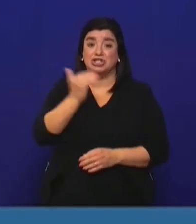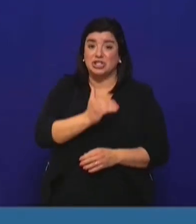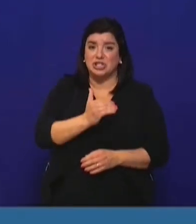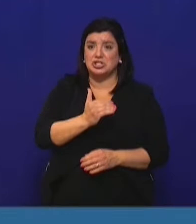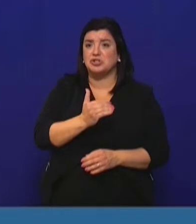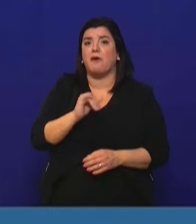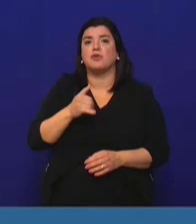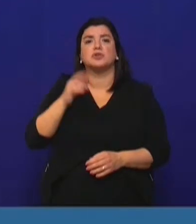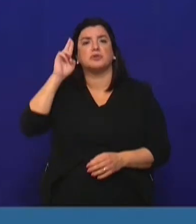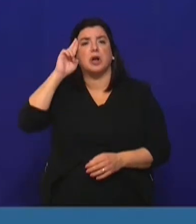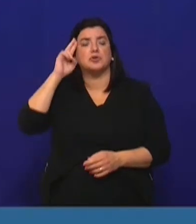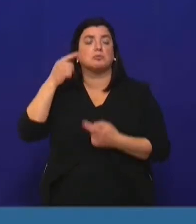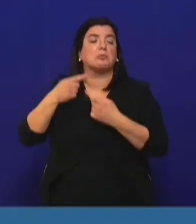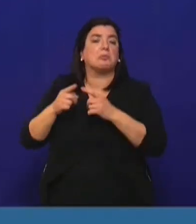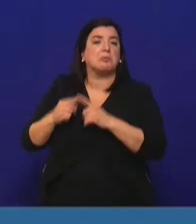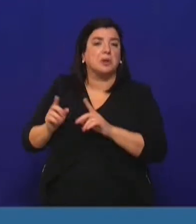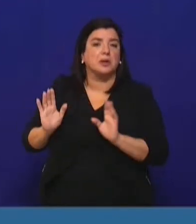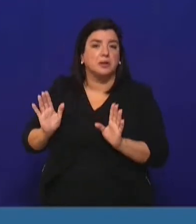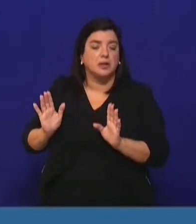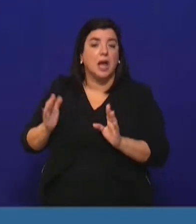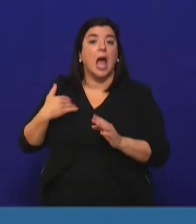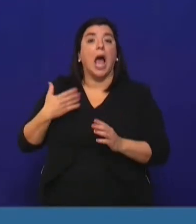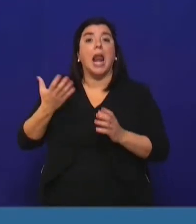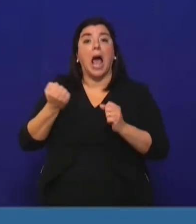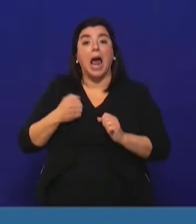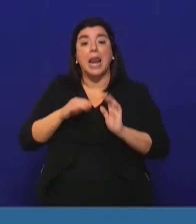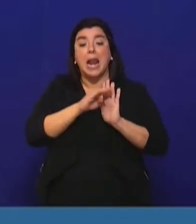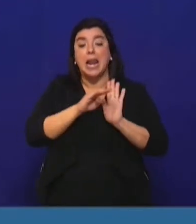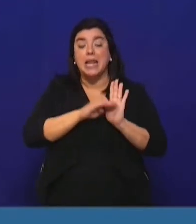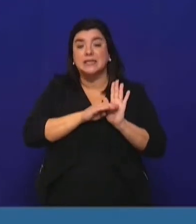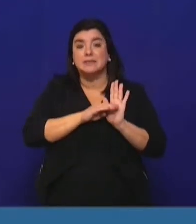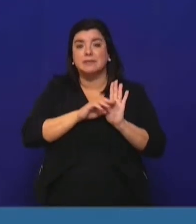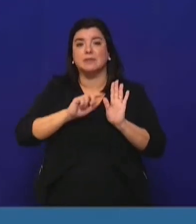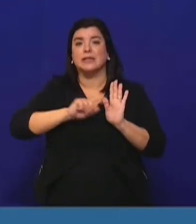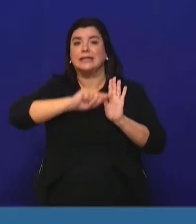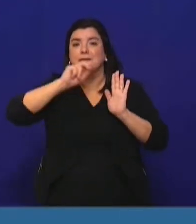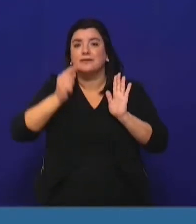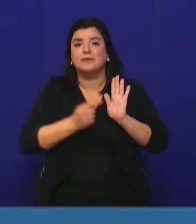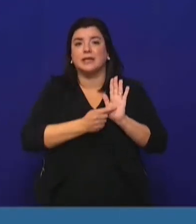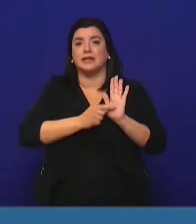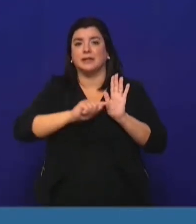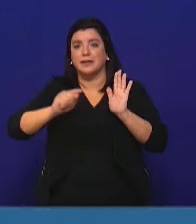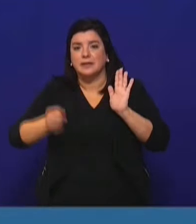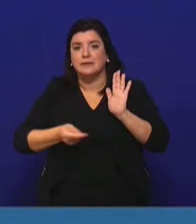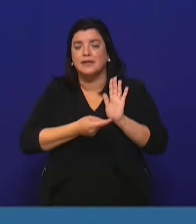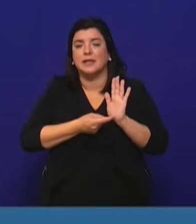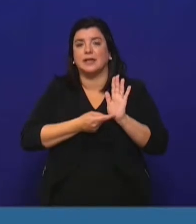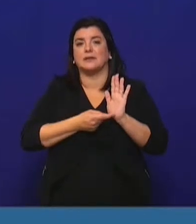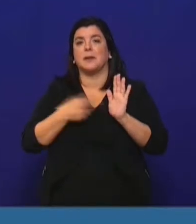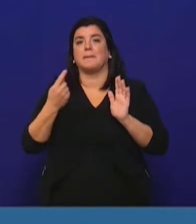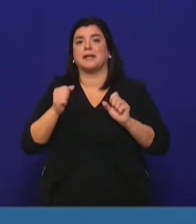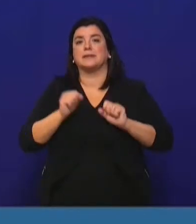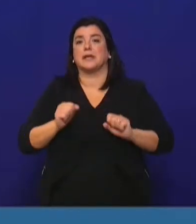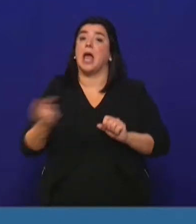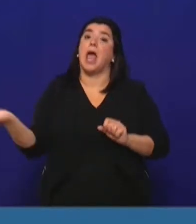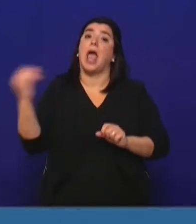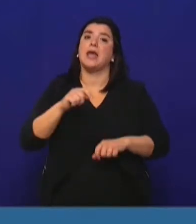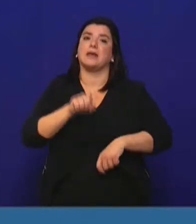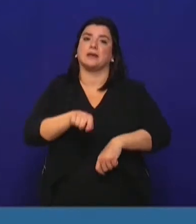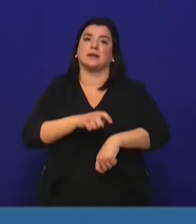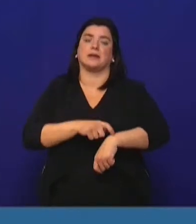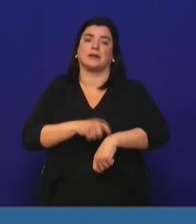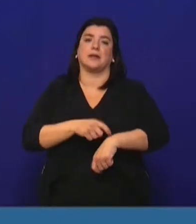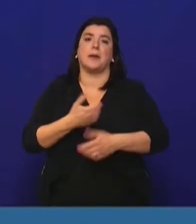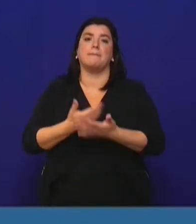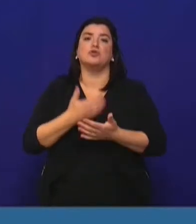ma jiġux, aħna jkollna reserve list li nistgħu nkollu nċemplu lin-nies li jkun jistgħu jiġu propju dak il-ħin għat-tilqima biex aħna ma